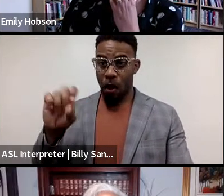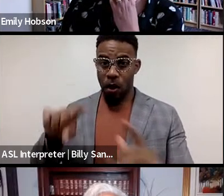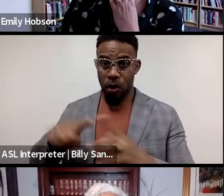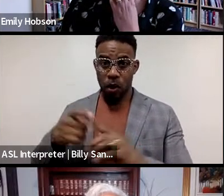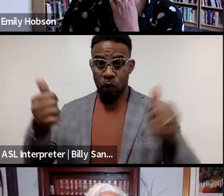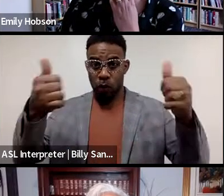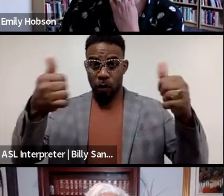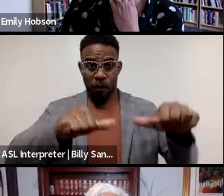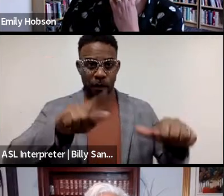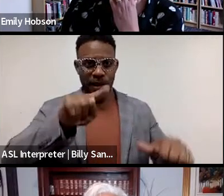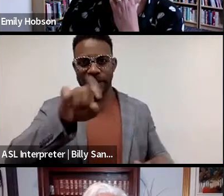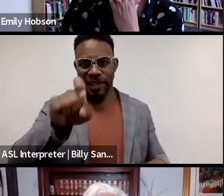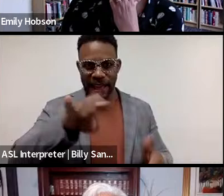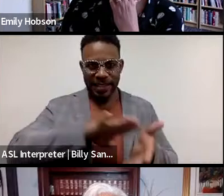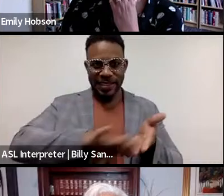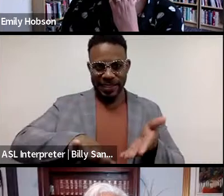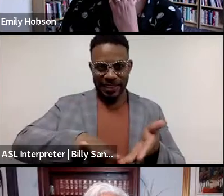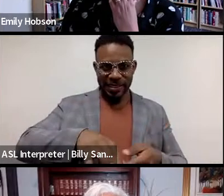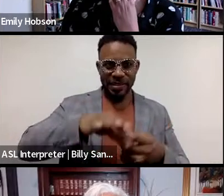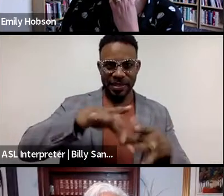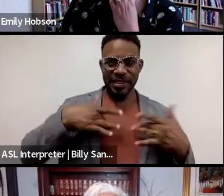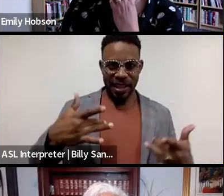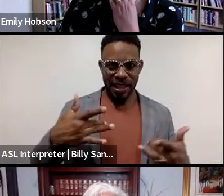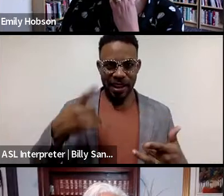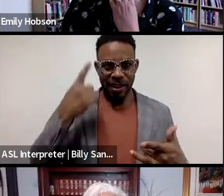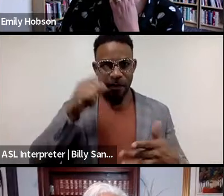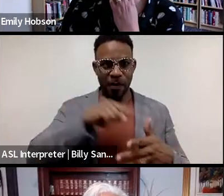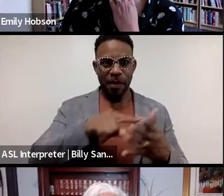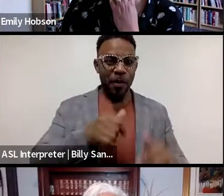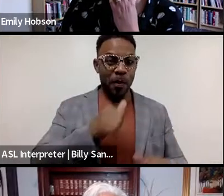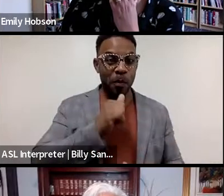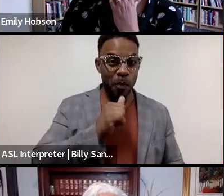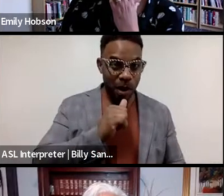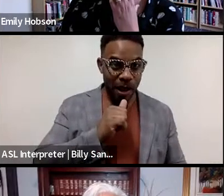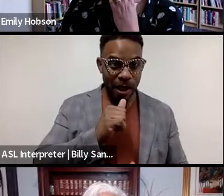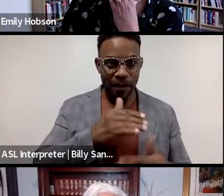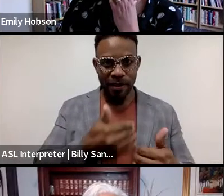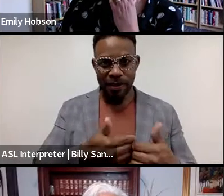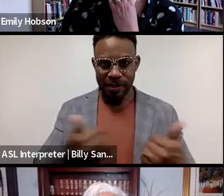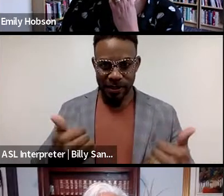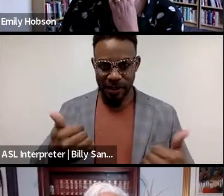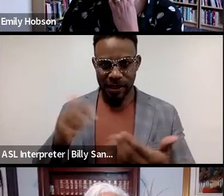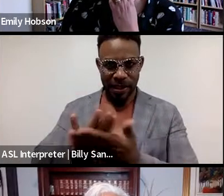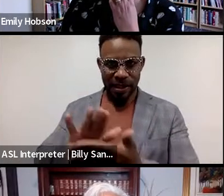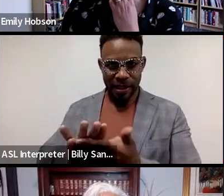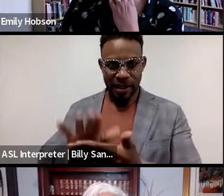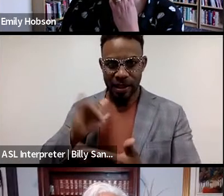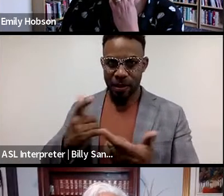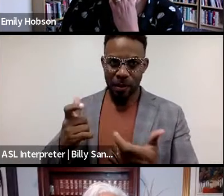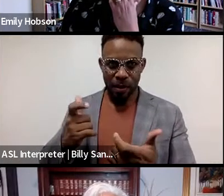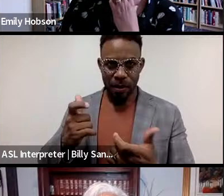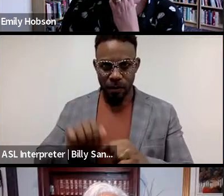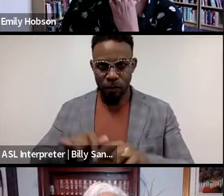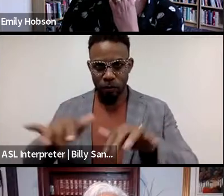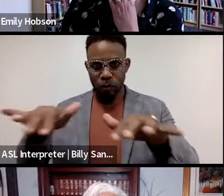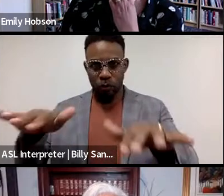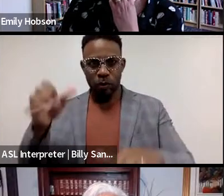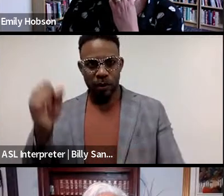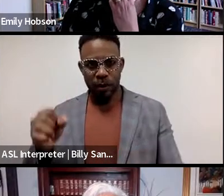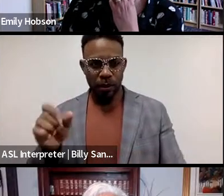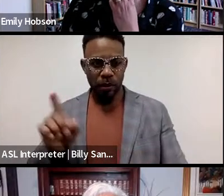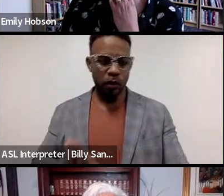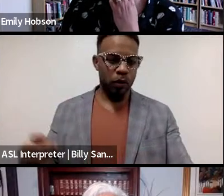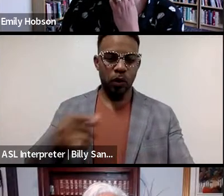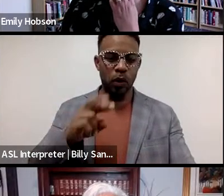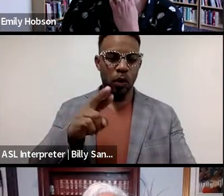revoke the tax exempt status for these private segregated academies that mushroomed throughout the South to circumvent